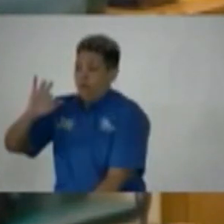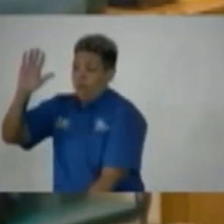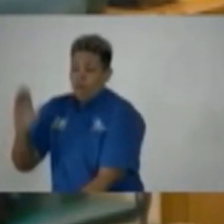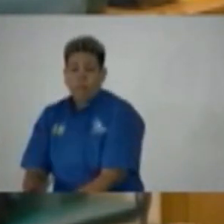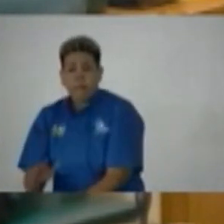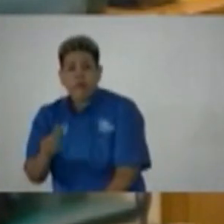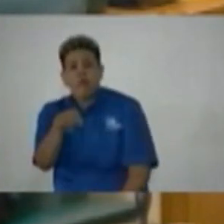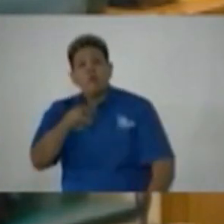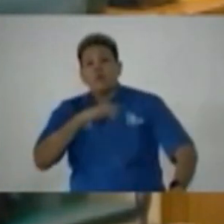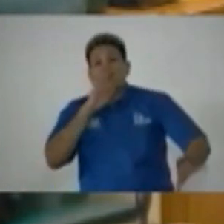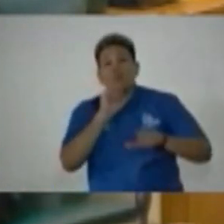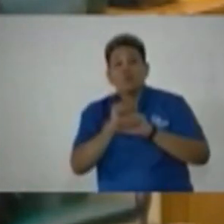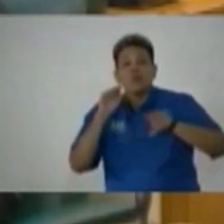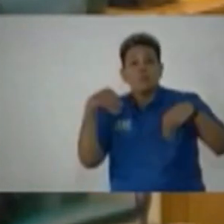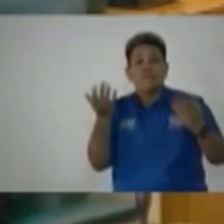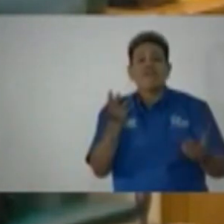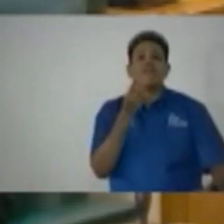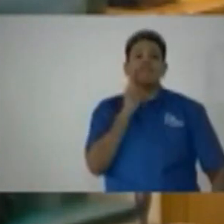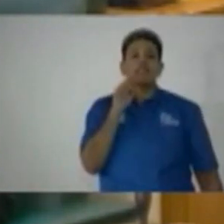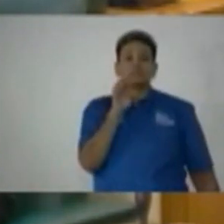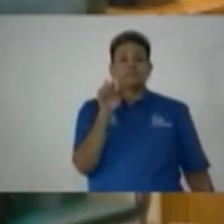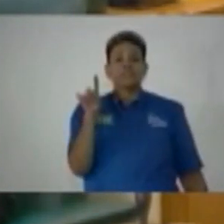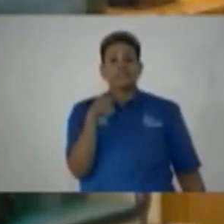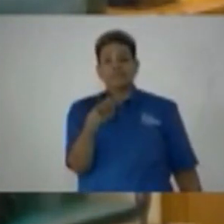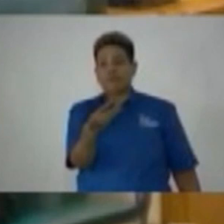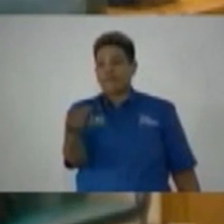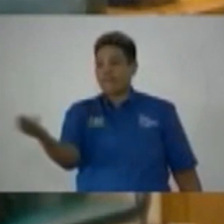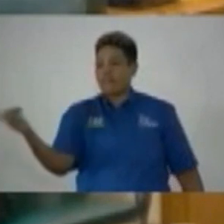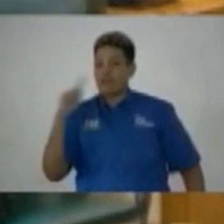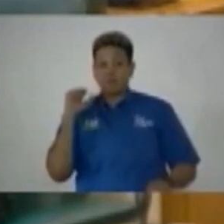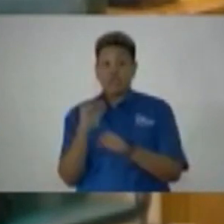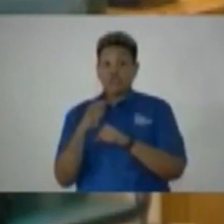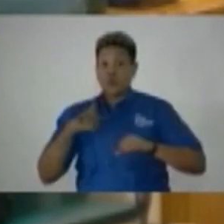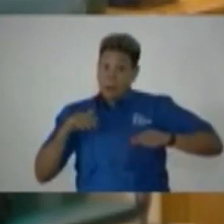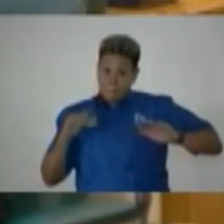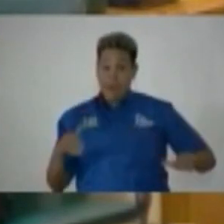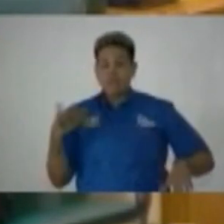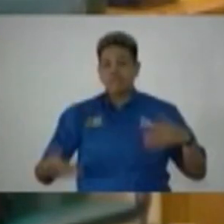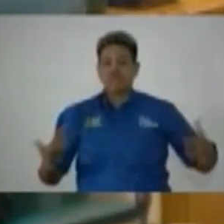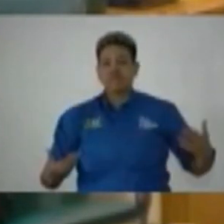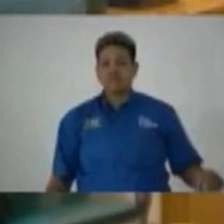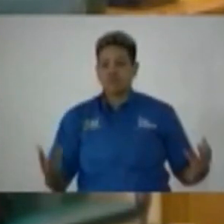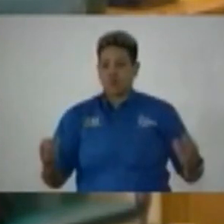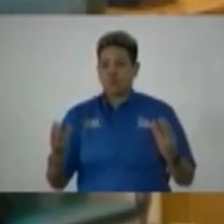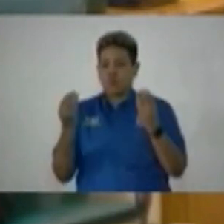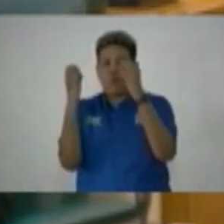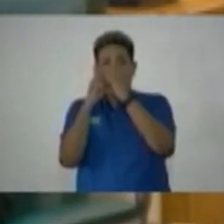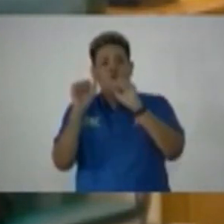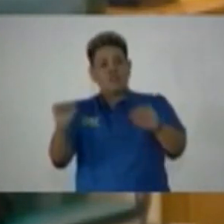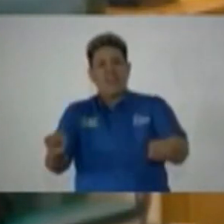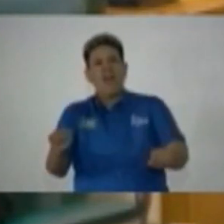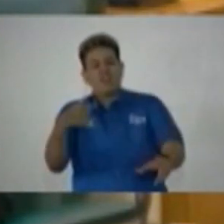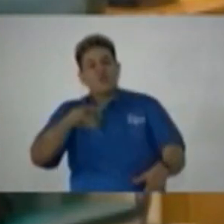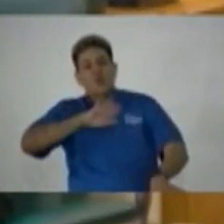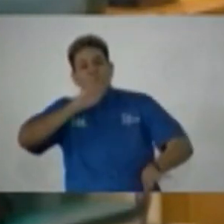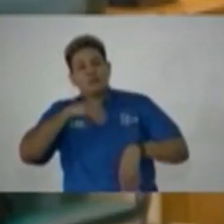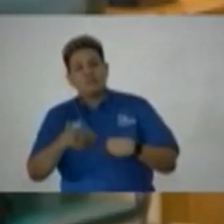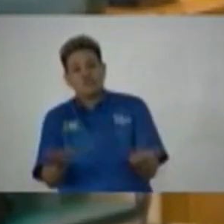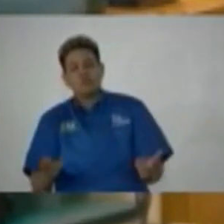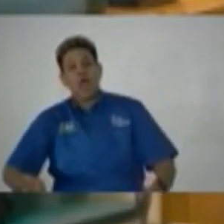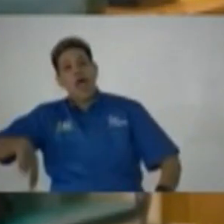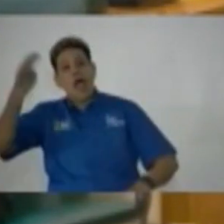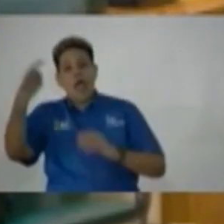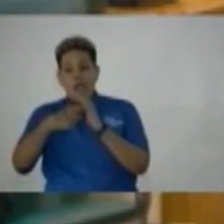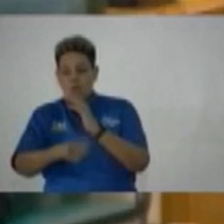to be providing vegetable seeds to ensure that we can get production back up. So we will be distributing high